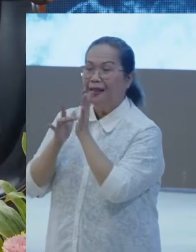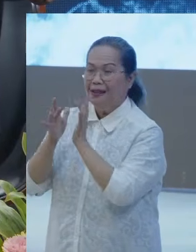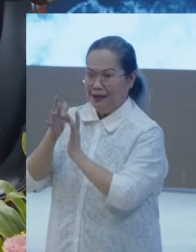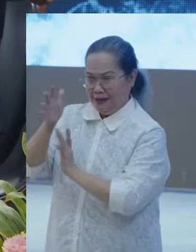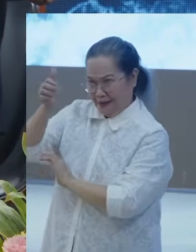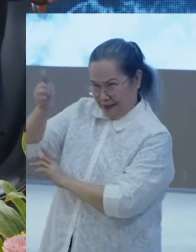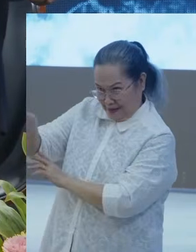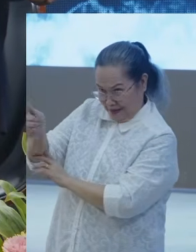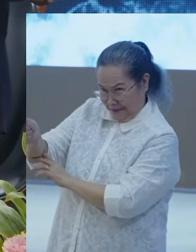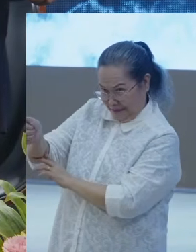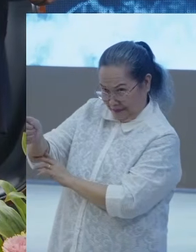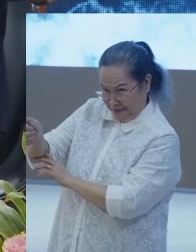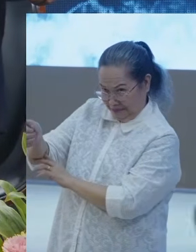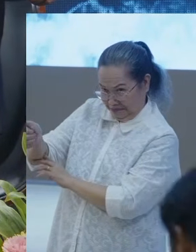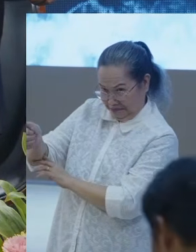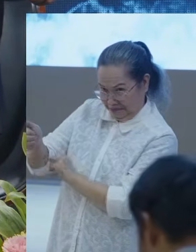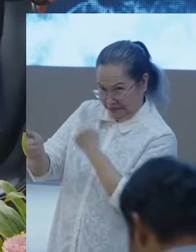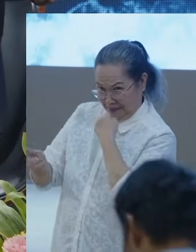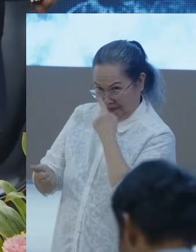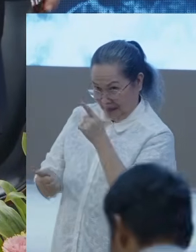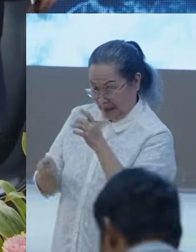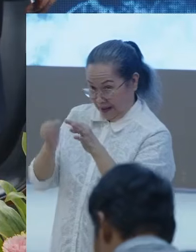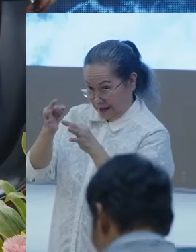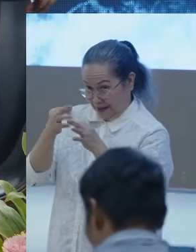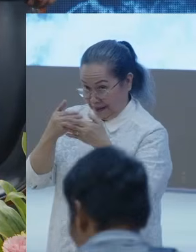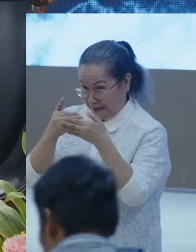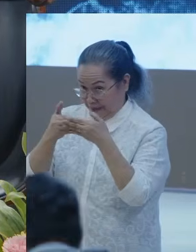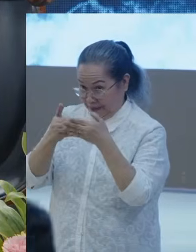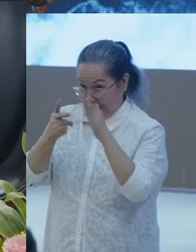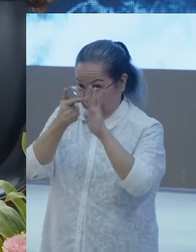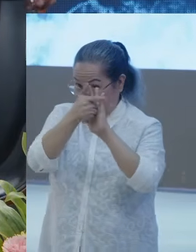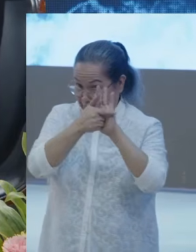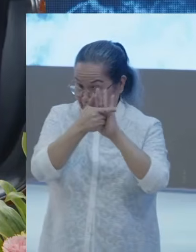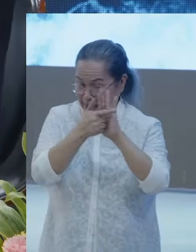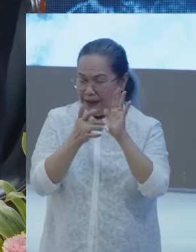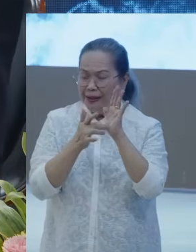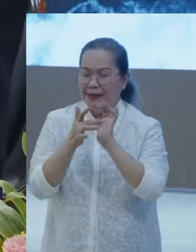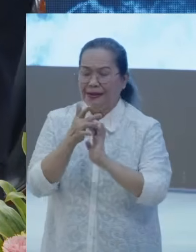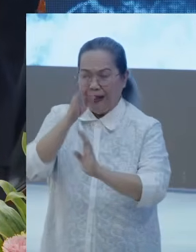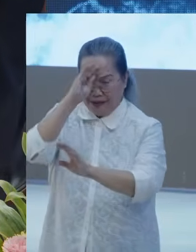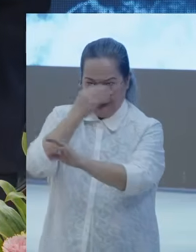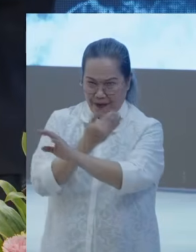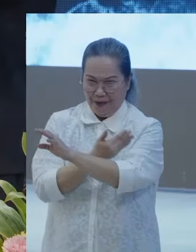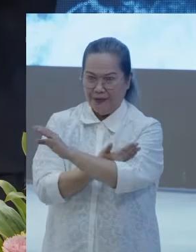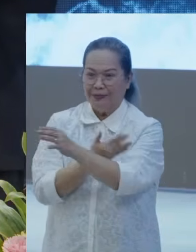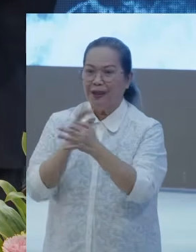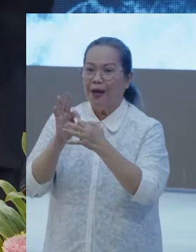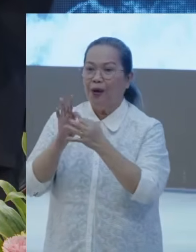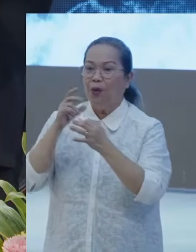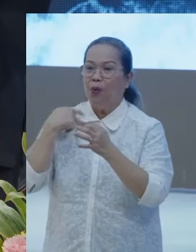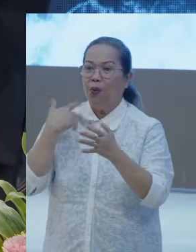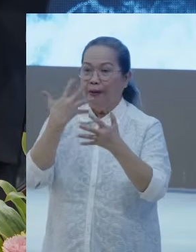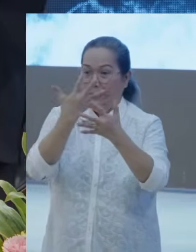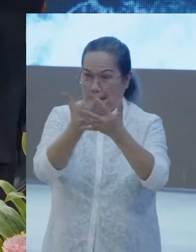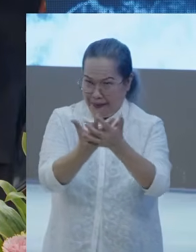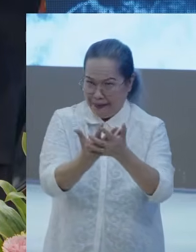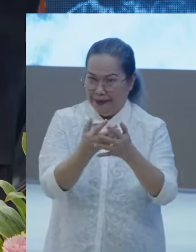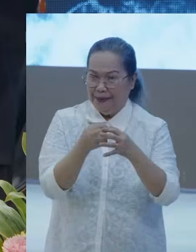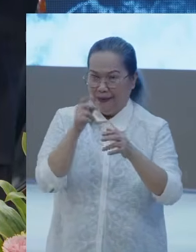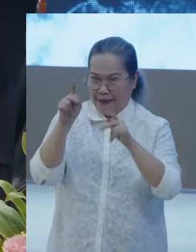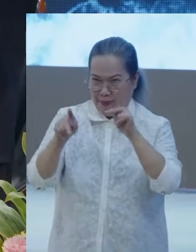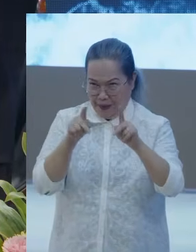mismo nagsabi nito, as they were gathering in Galilee, Jesus said to them, the Son of Man is about to be delivered into the hands of